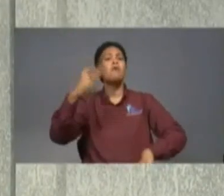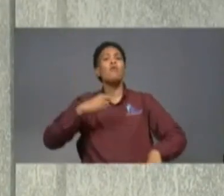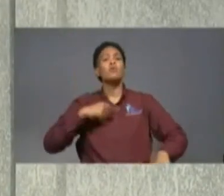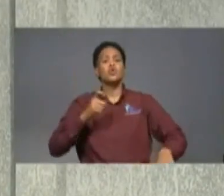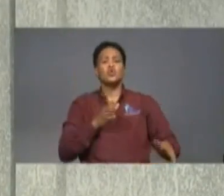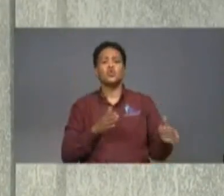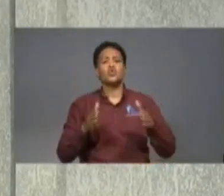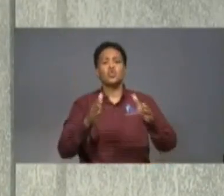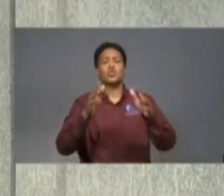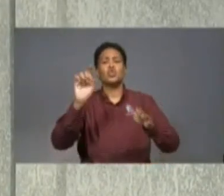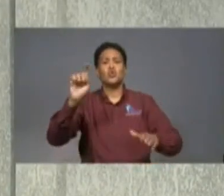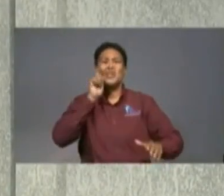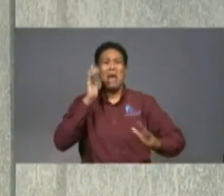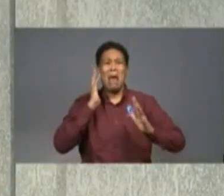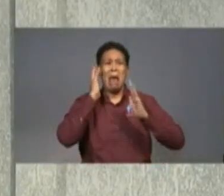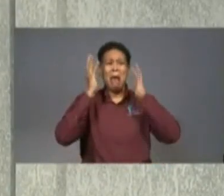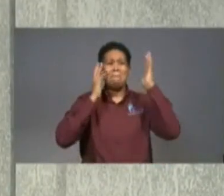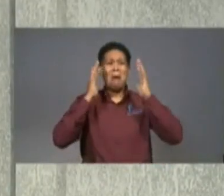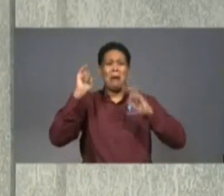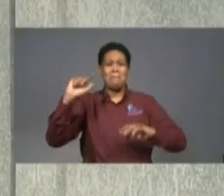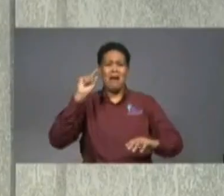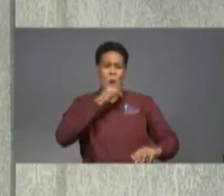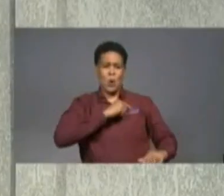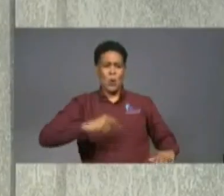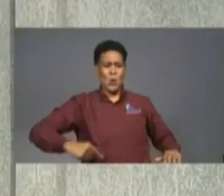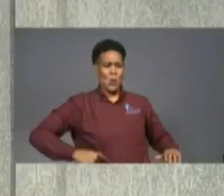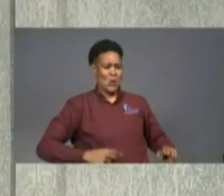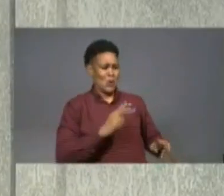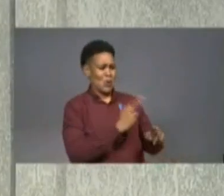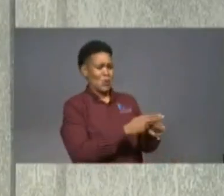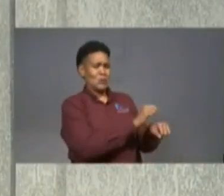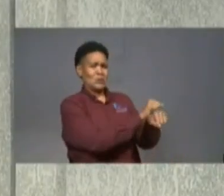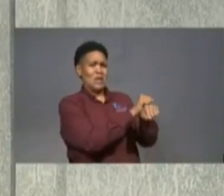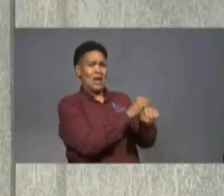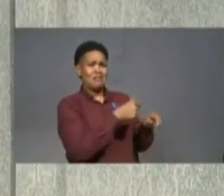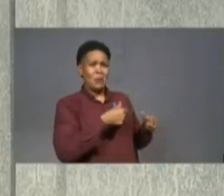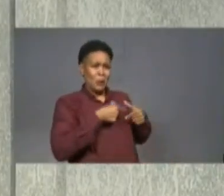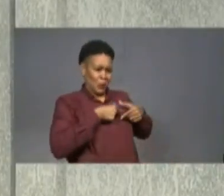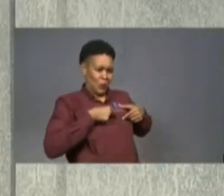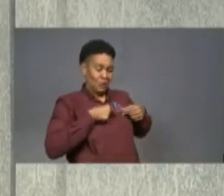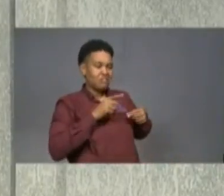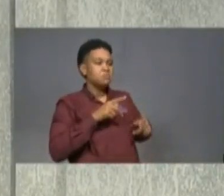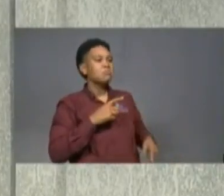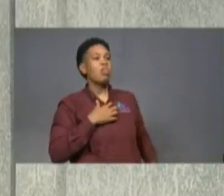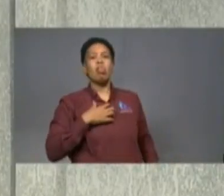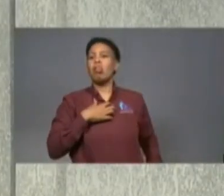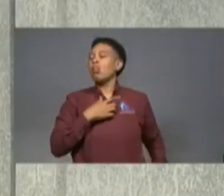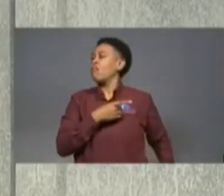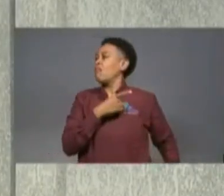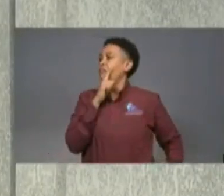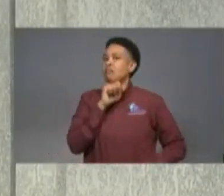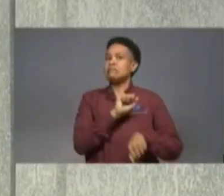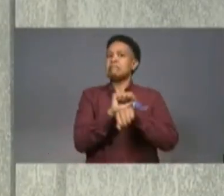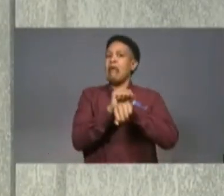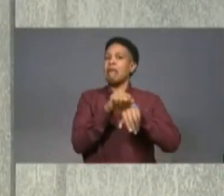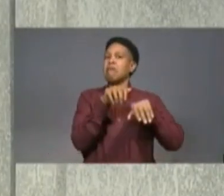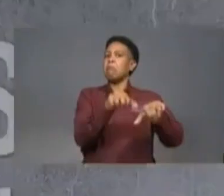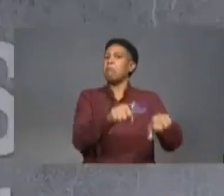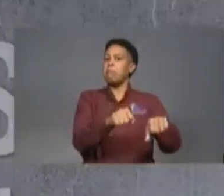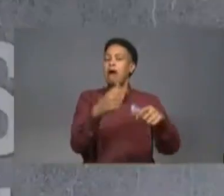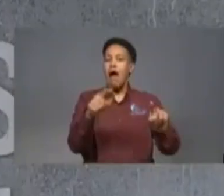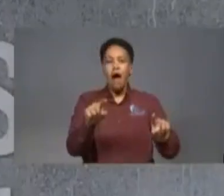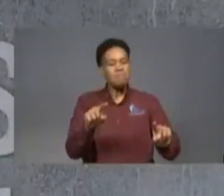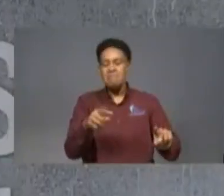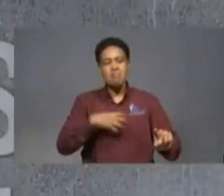by colonial insignia linked to a past that enslaved this race and this people.